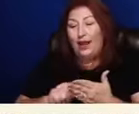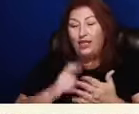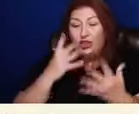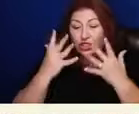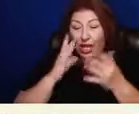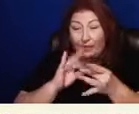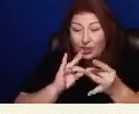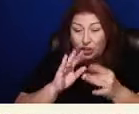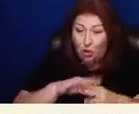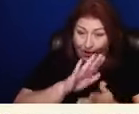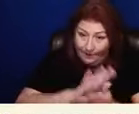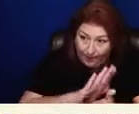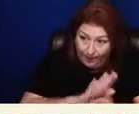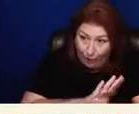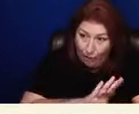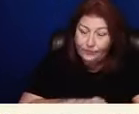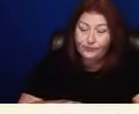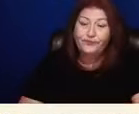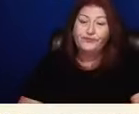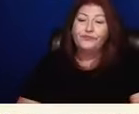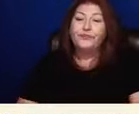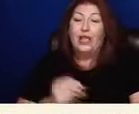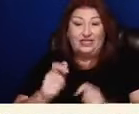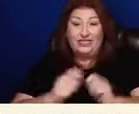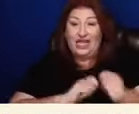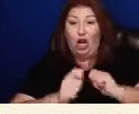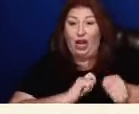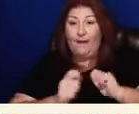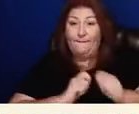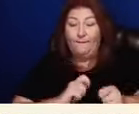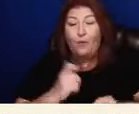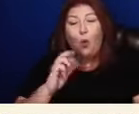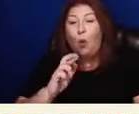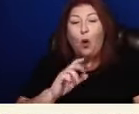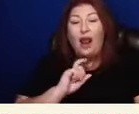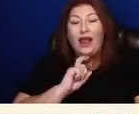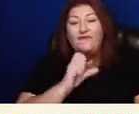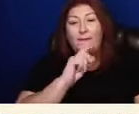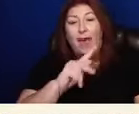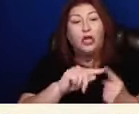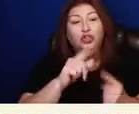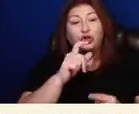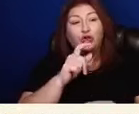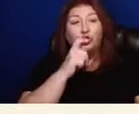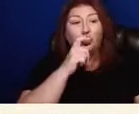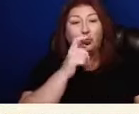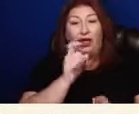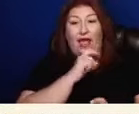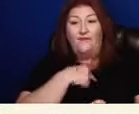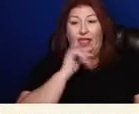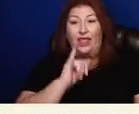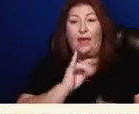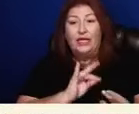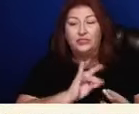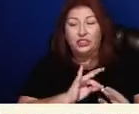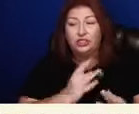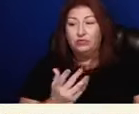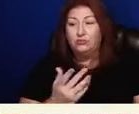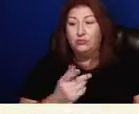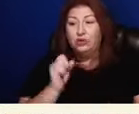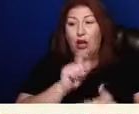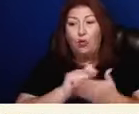paper and tearing it up or giving it back to whoever gave us that message. We can write a